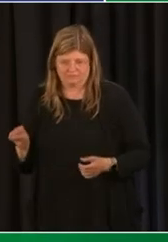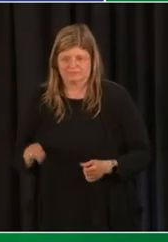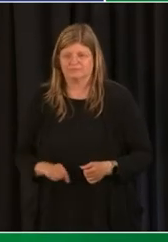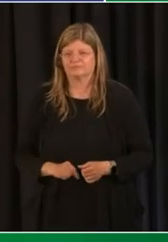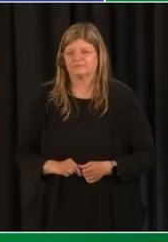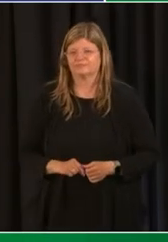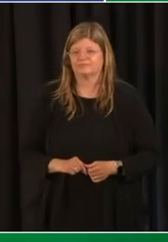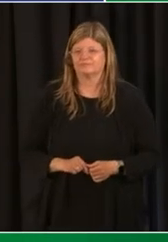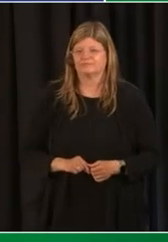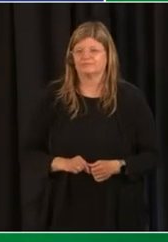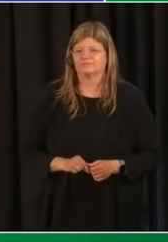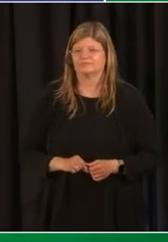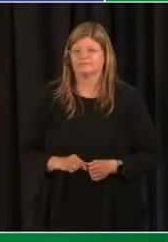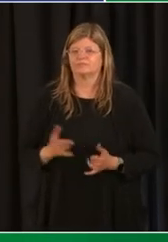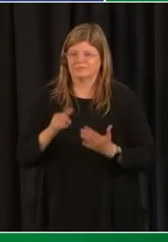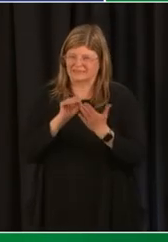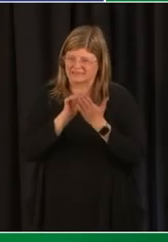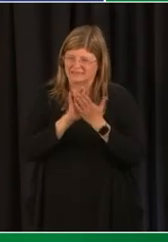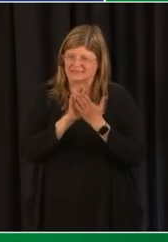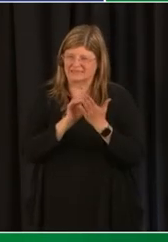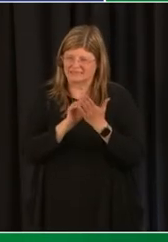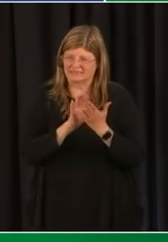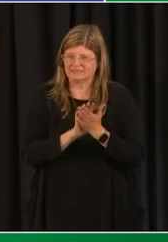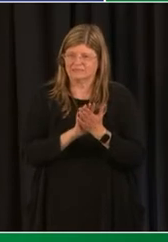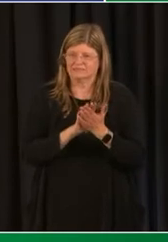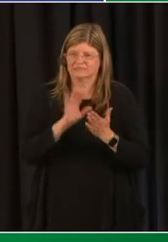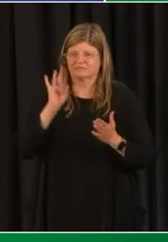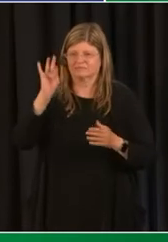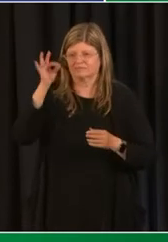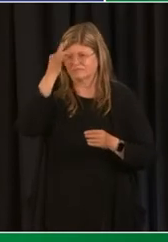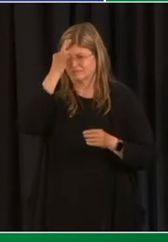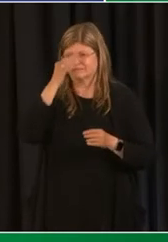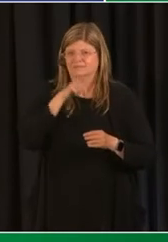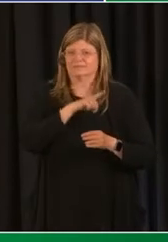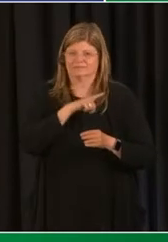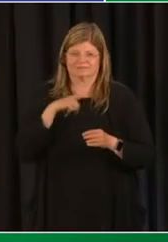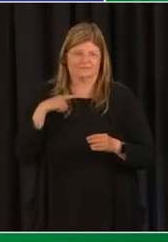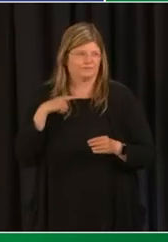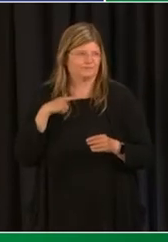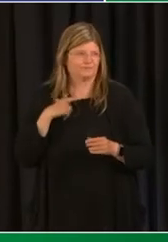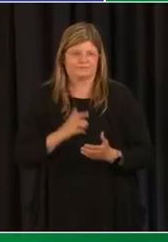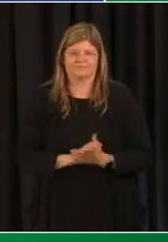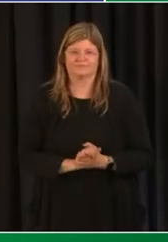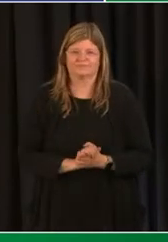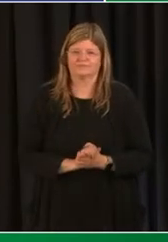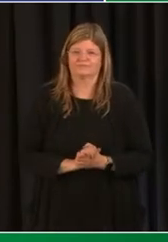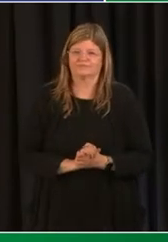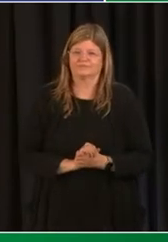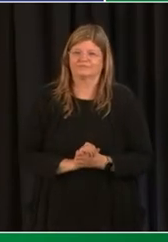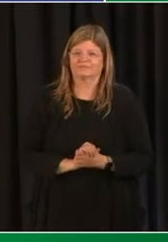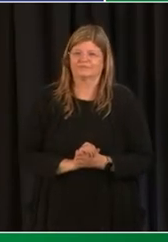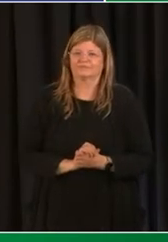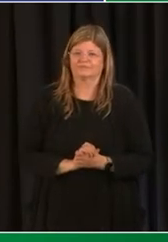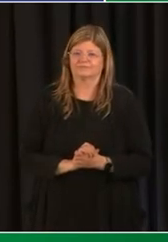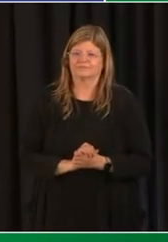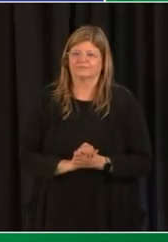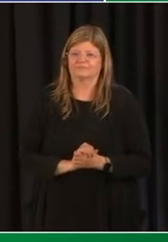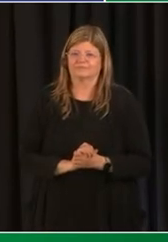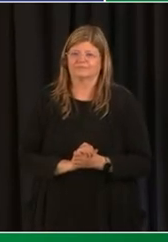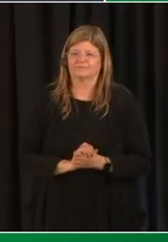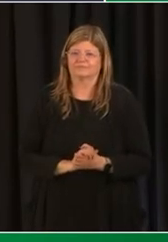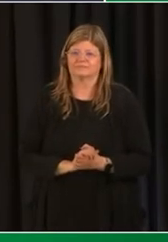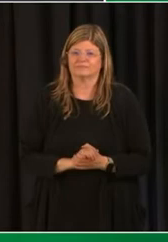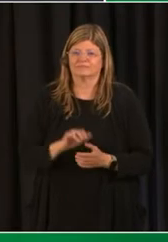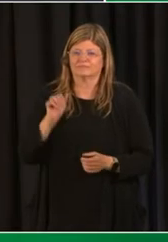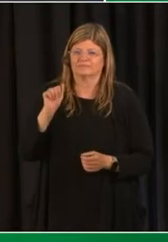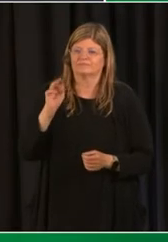pay your rent. That has to be documented. That's per the federal legislation. All right, and a similar question actually from Amanda.